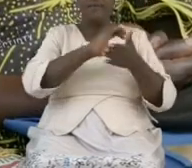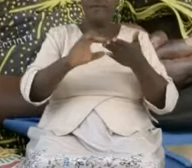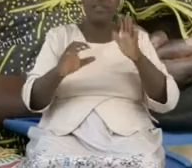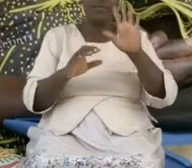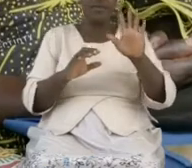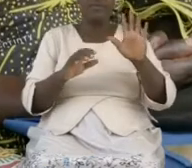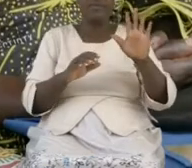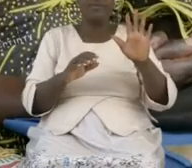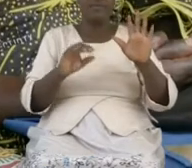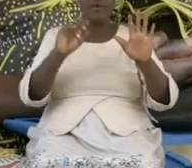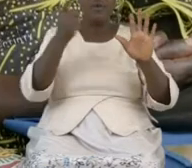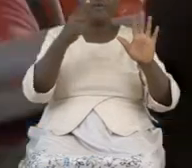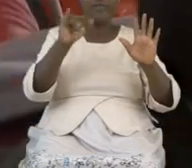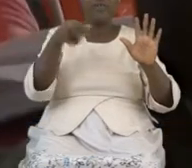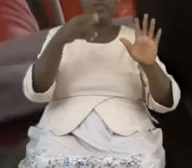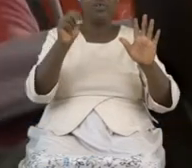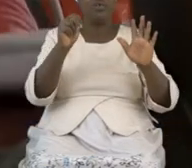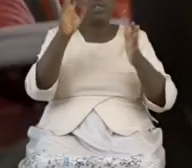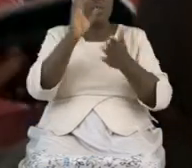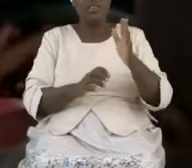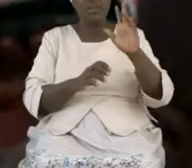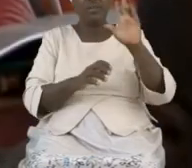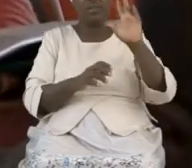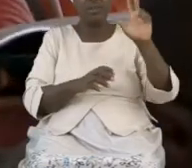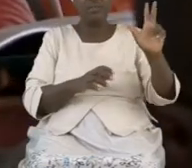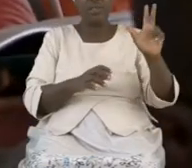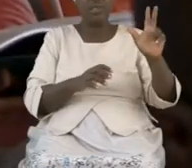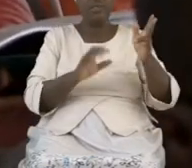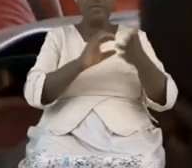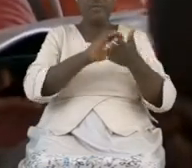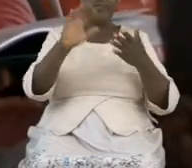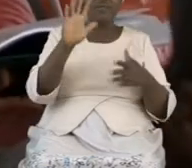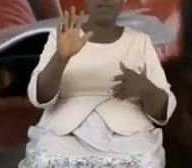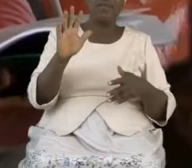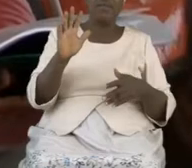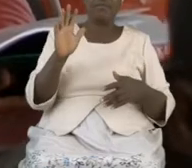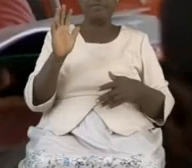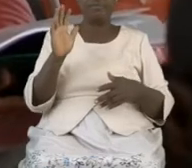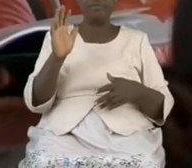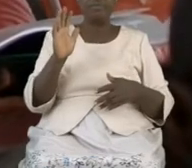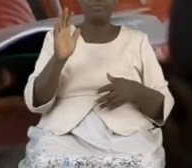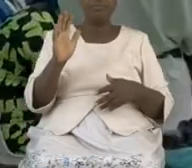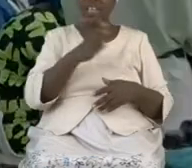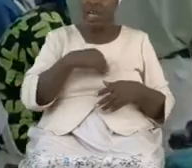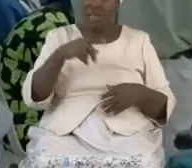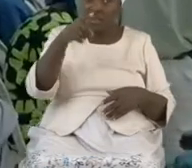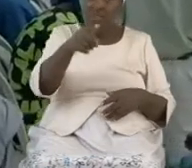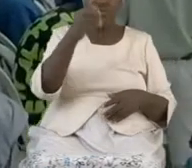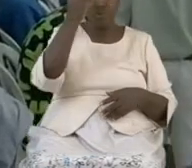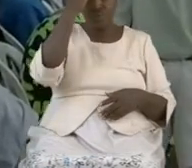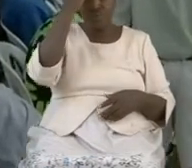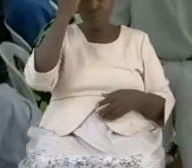1 John chapter 3, verse 5, "And ye know that